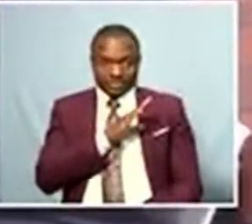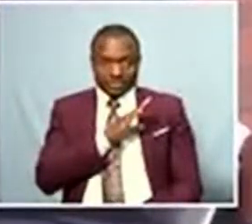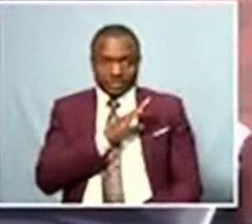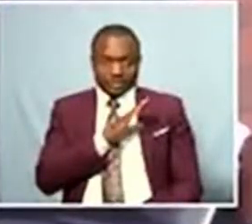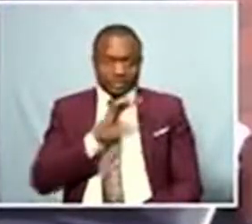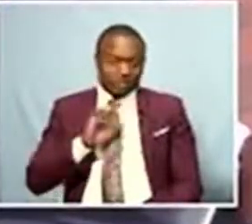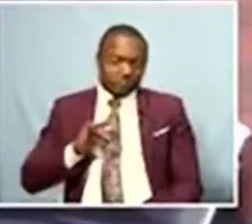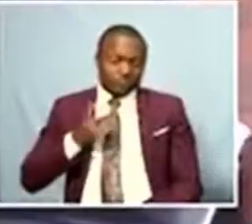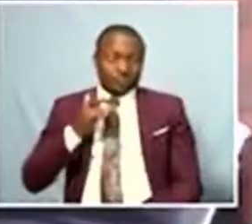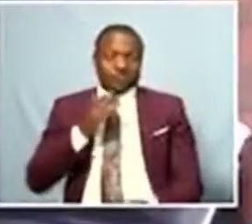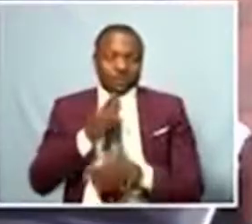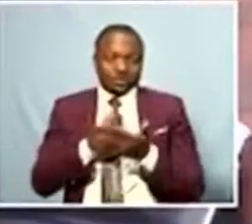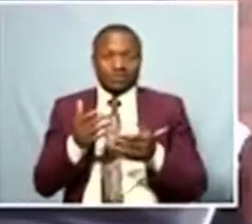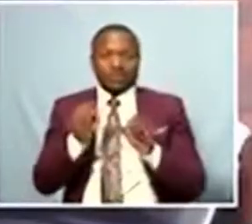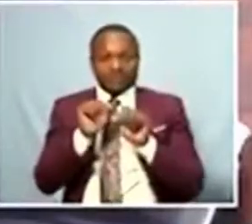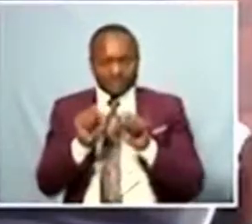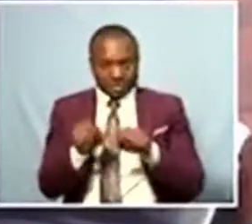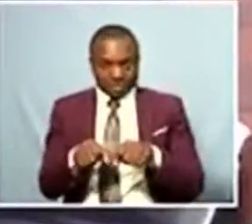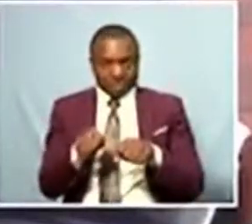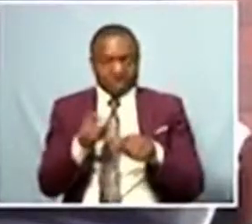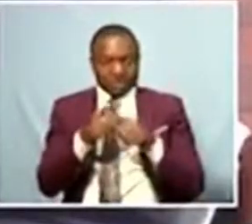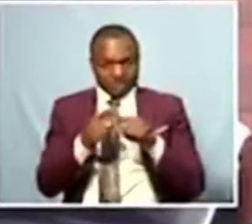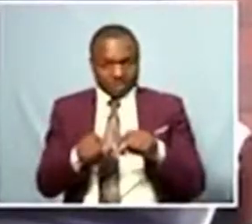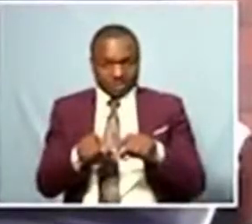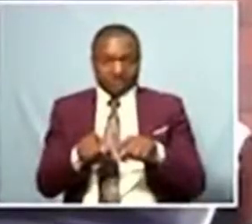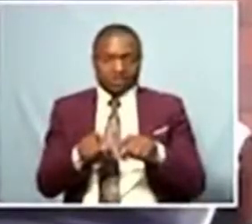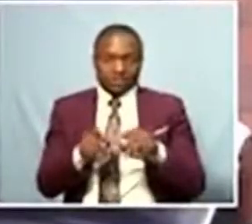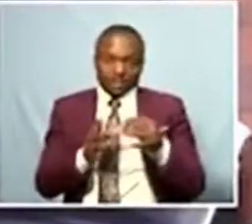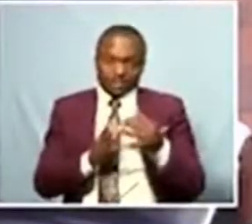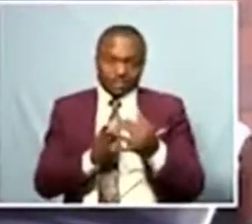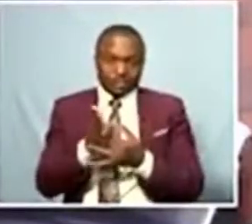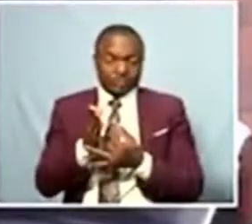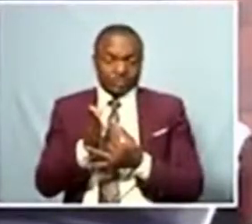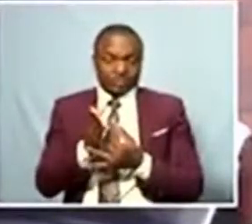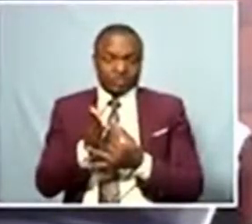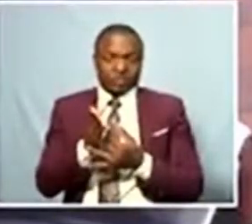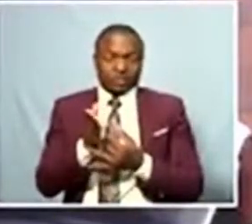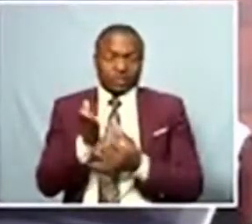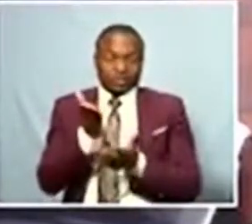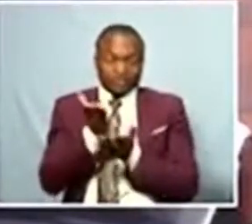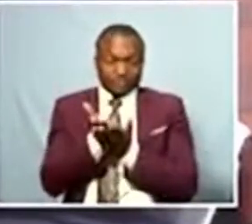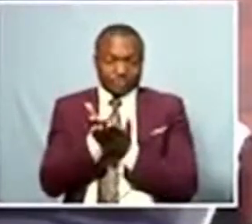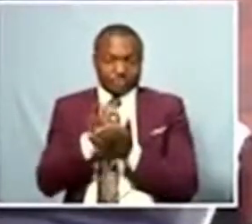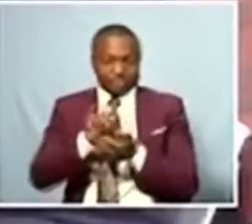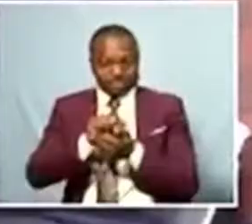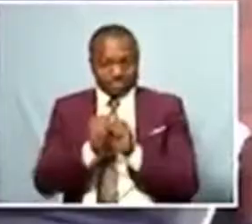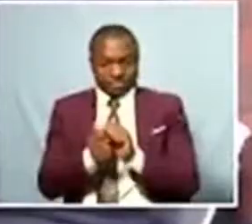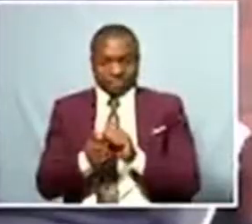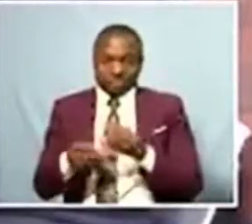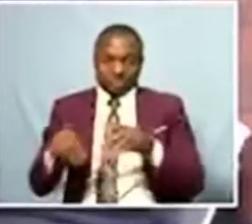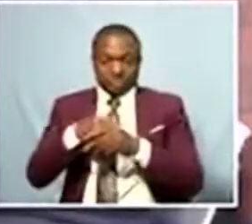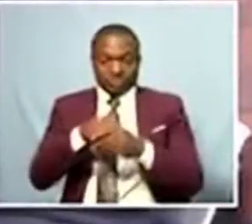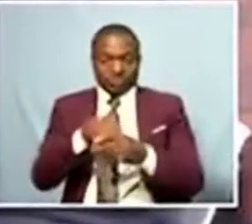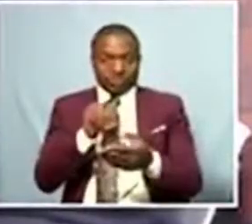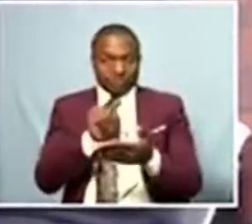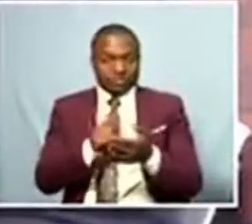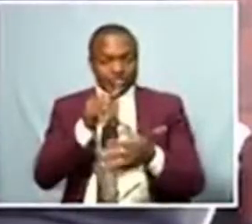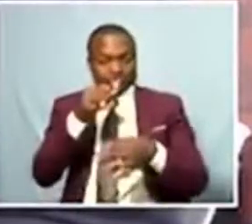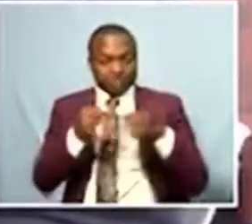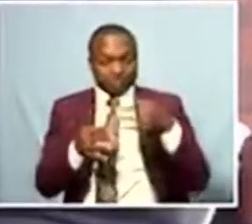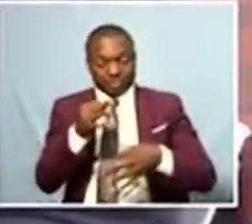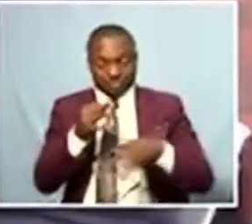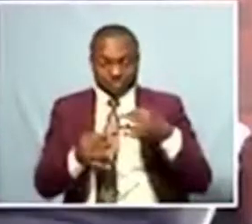maybe something can be done, maybe through a notice of amendment, just to include this one, because if there's